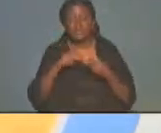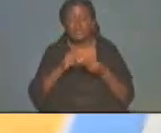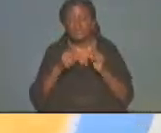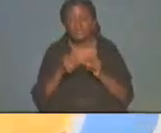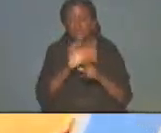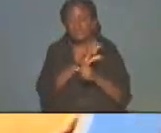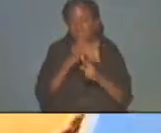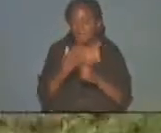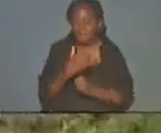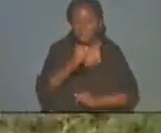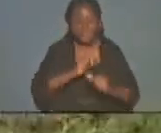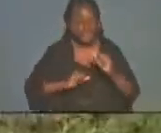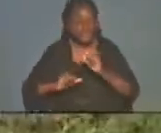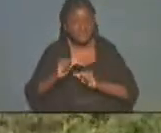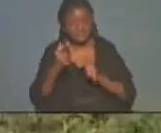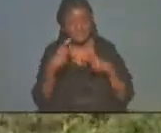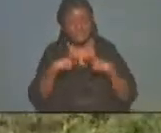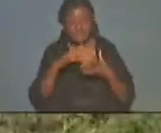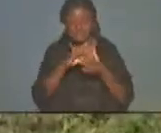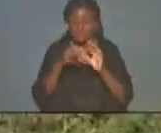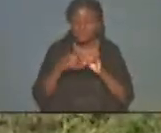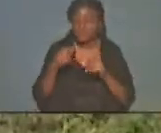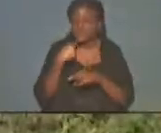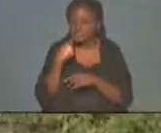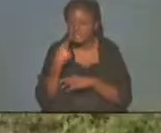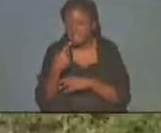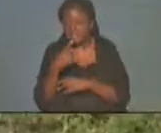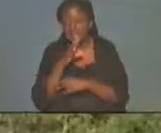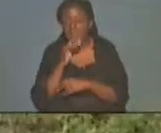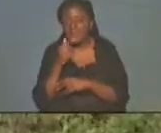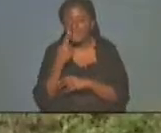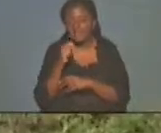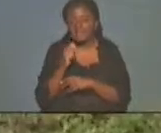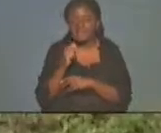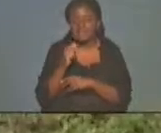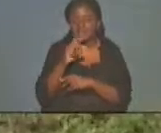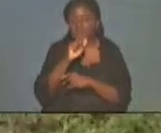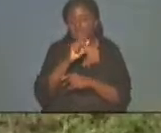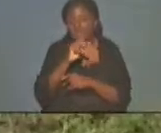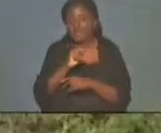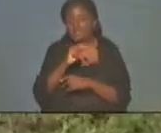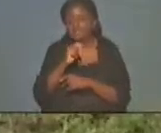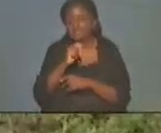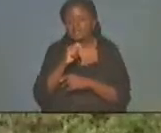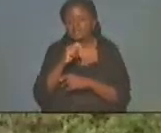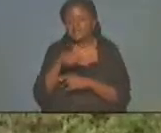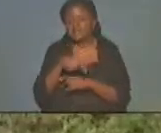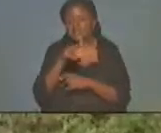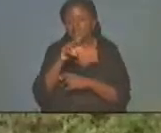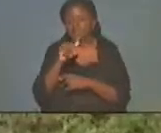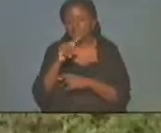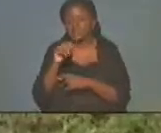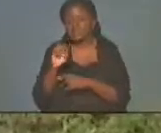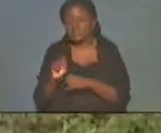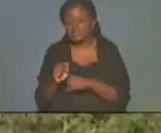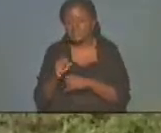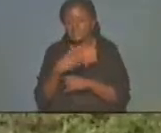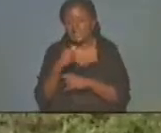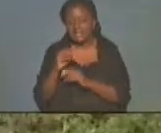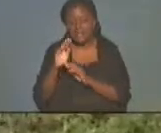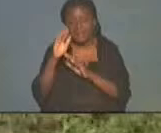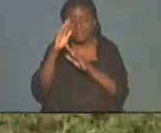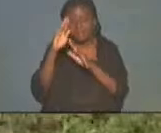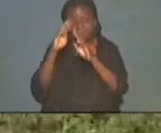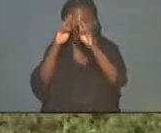cultural activities. We'll have storytelling by the Antiquities and Monuments group. We will